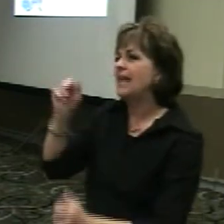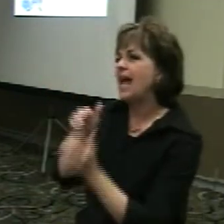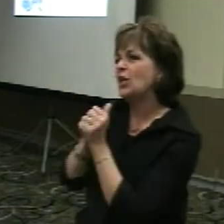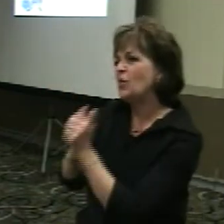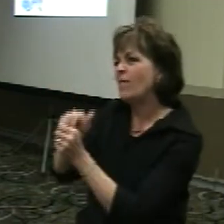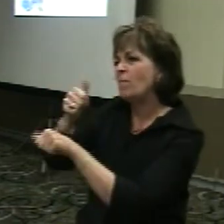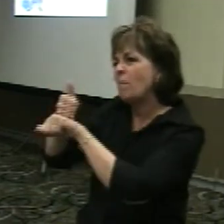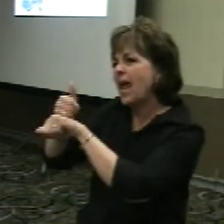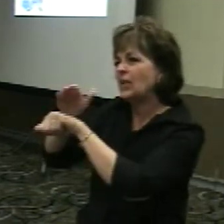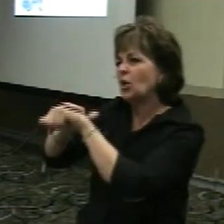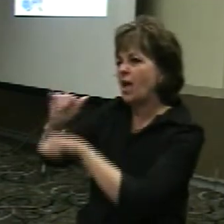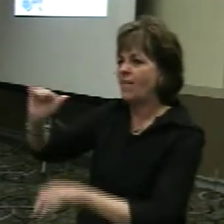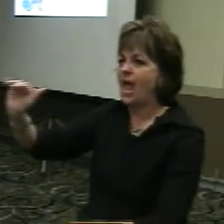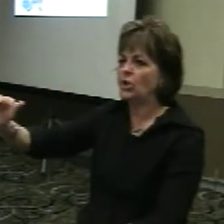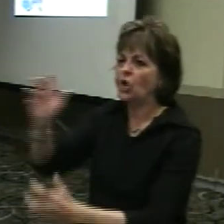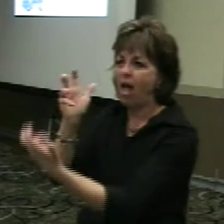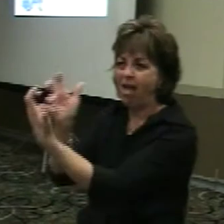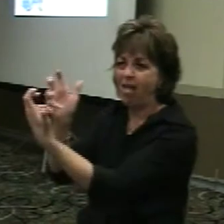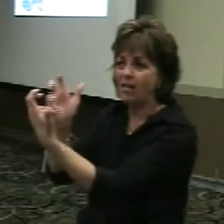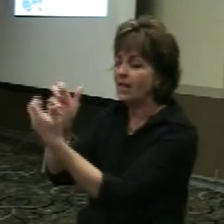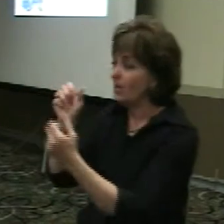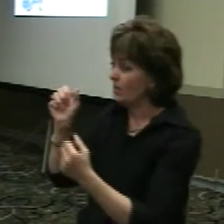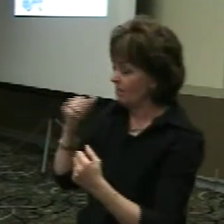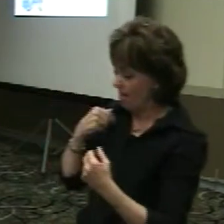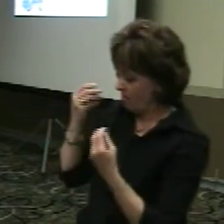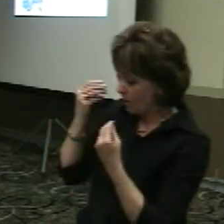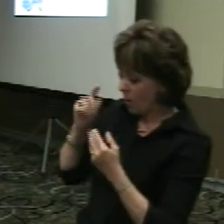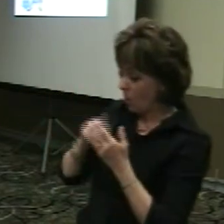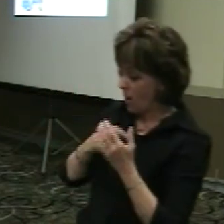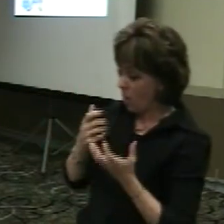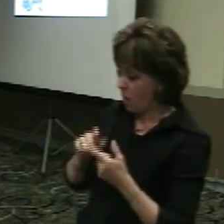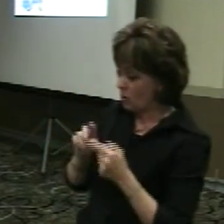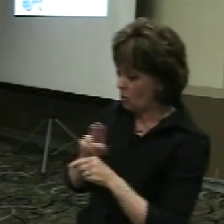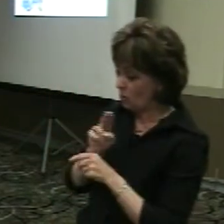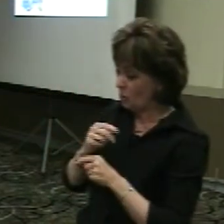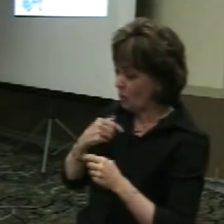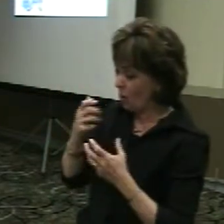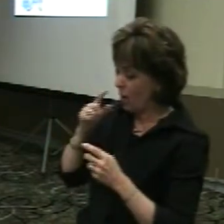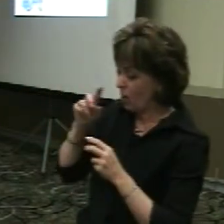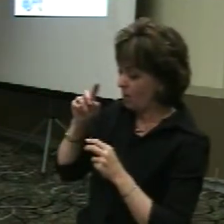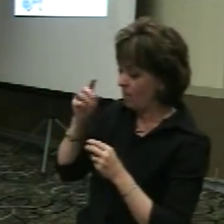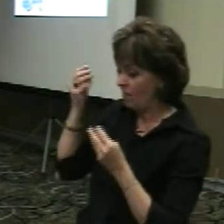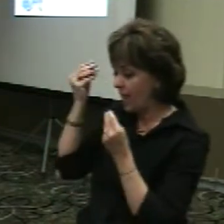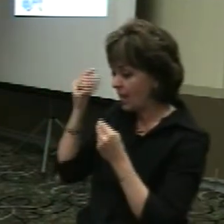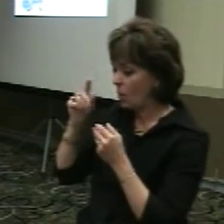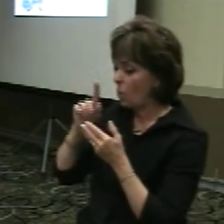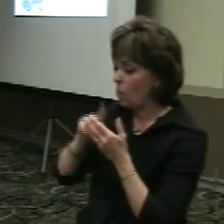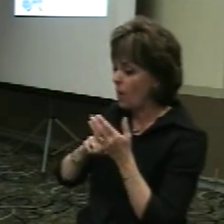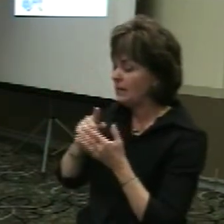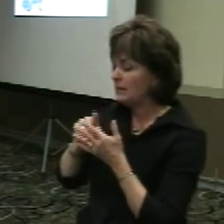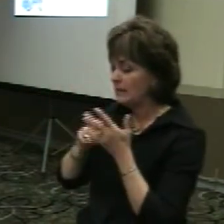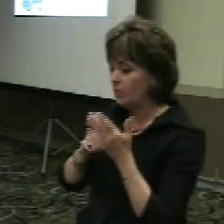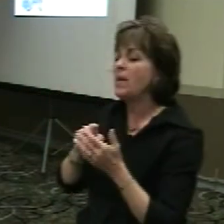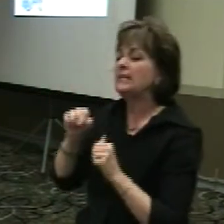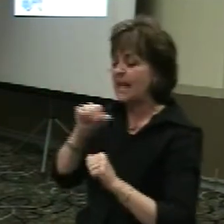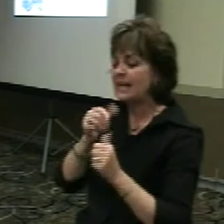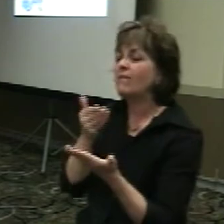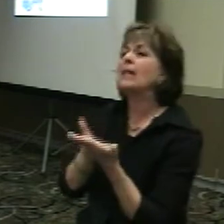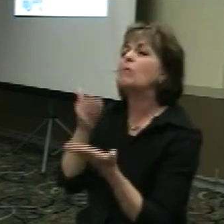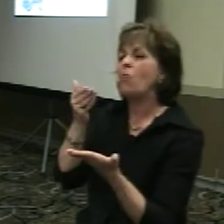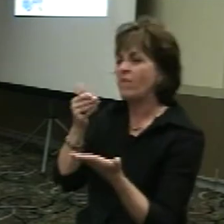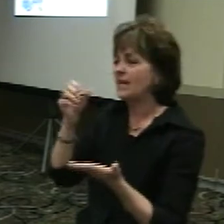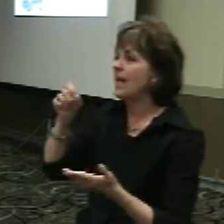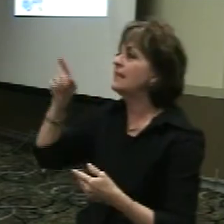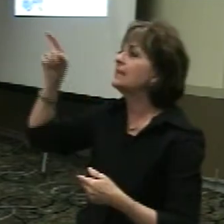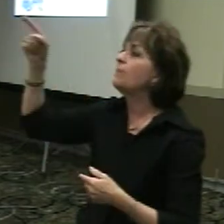that child. All right? Should I think about, when I'm thinking about what do I want to use, do I want to think about what's been scientifically proven? Yes. And